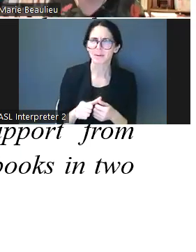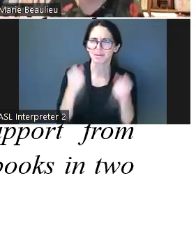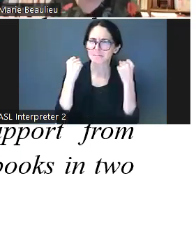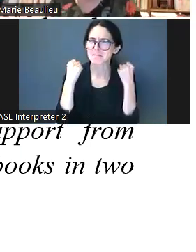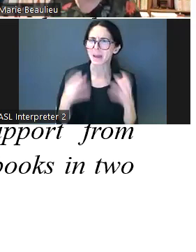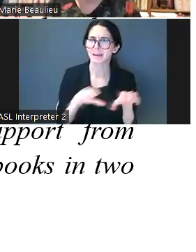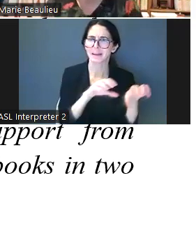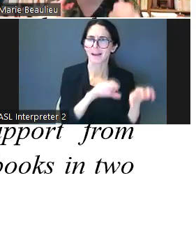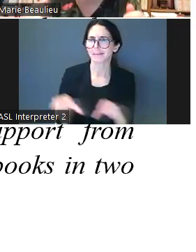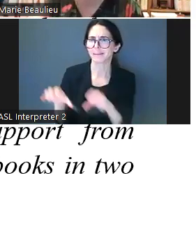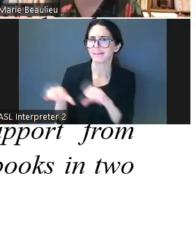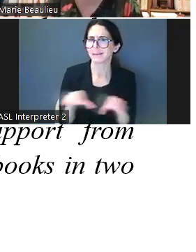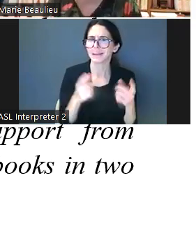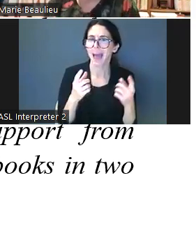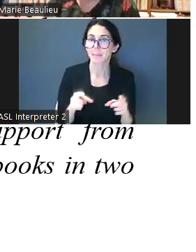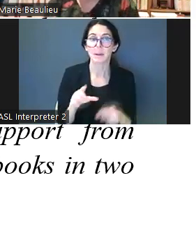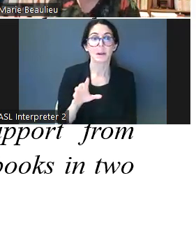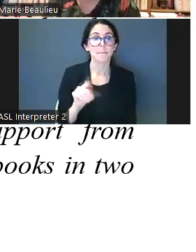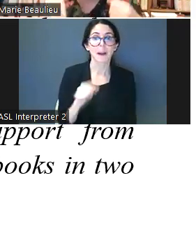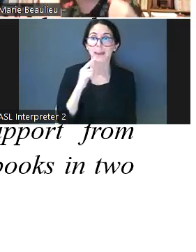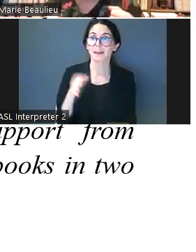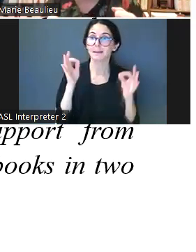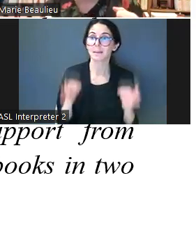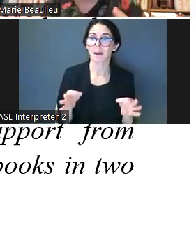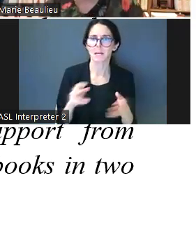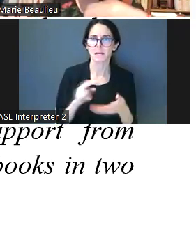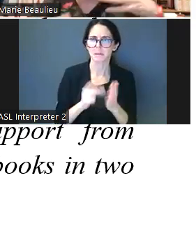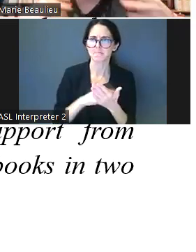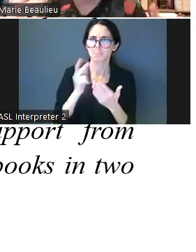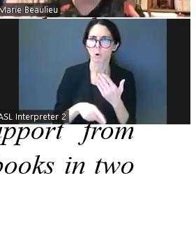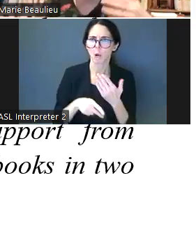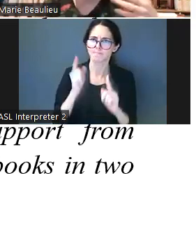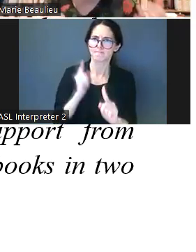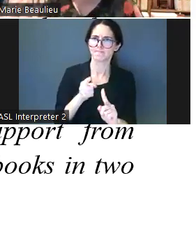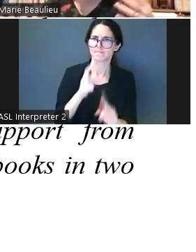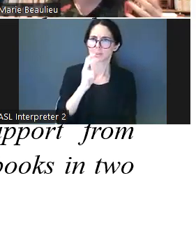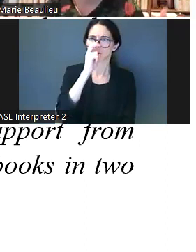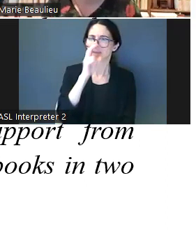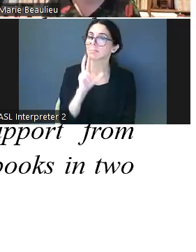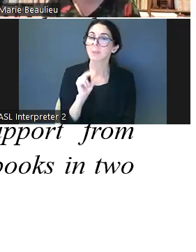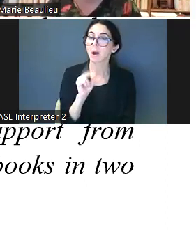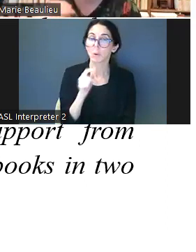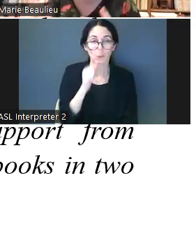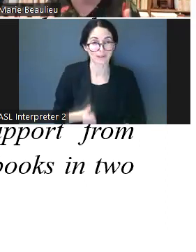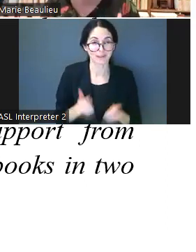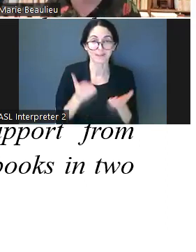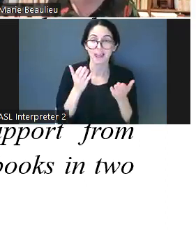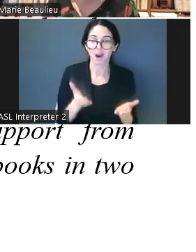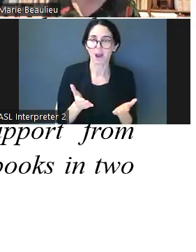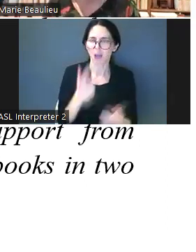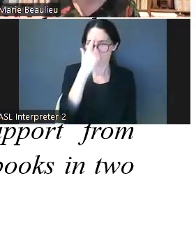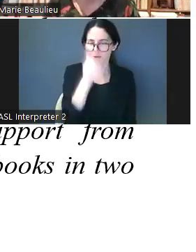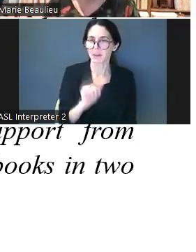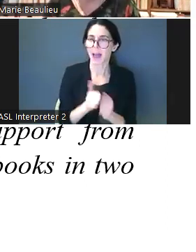of activities, but they can choose. It's not a rigid program. It's something that residents can applicate the way they really want